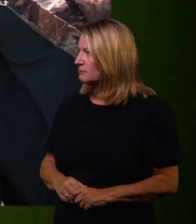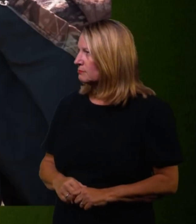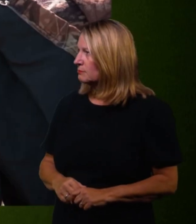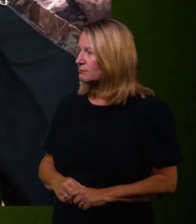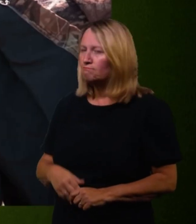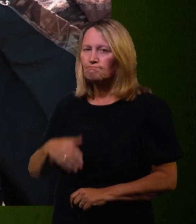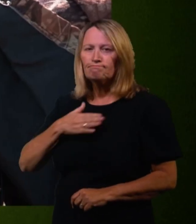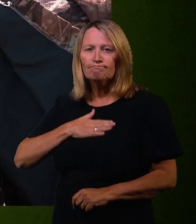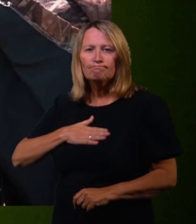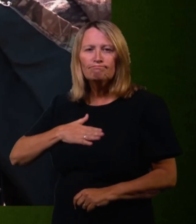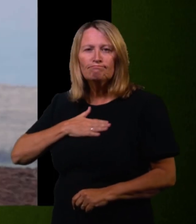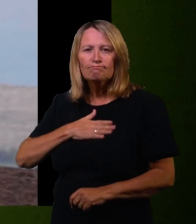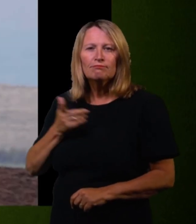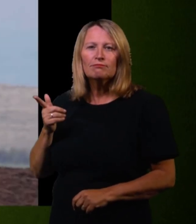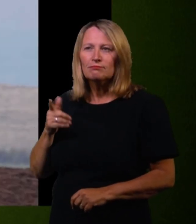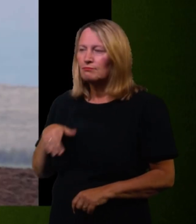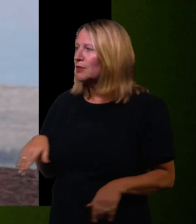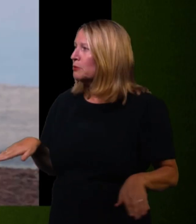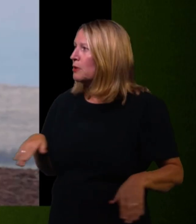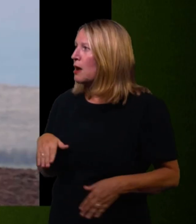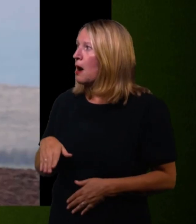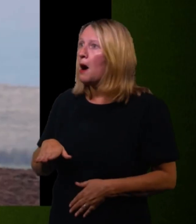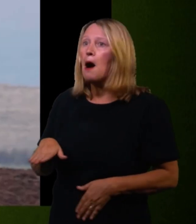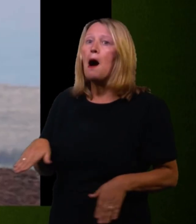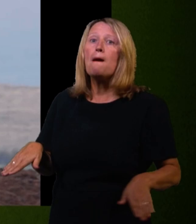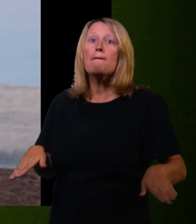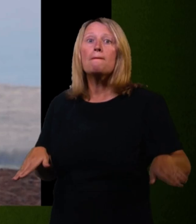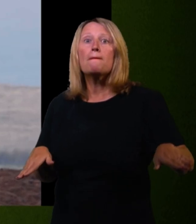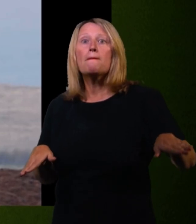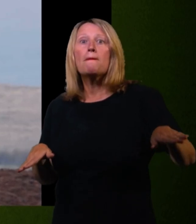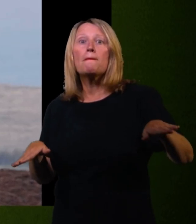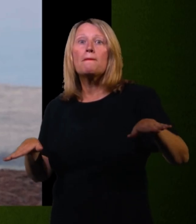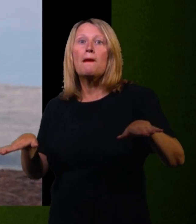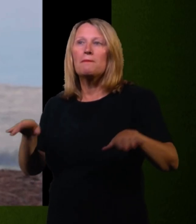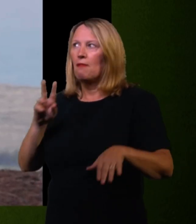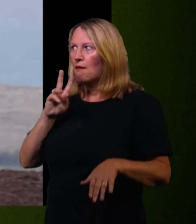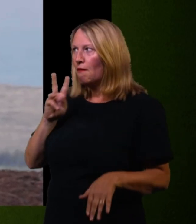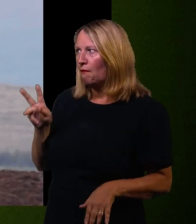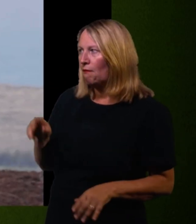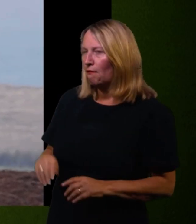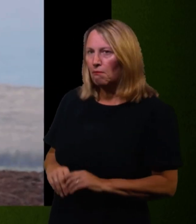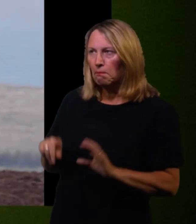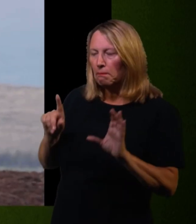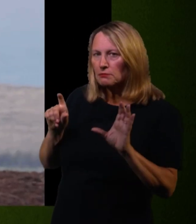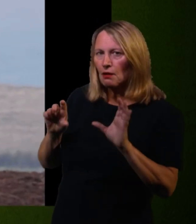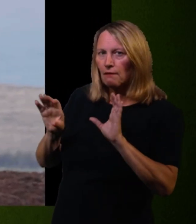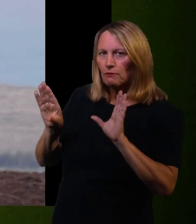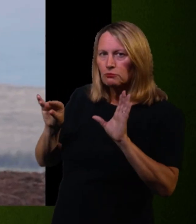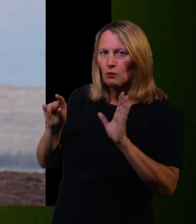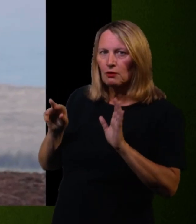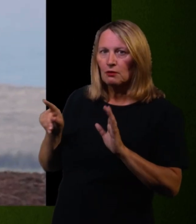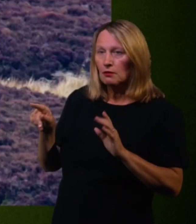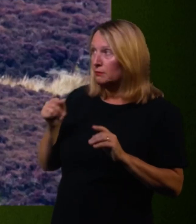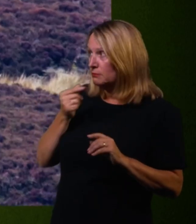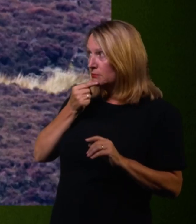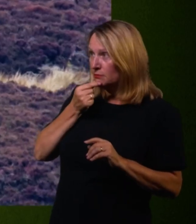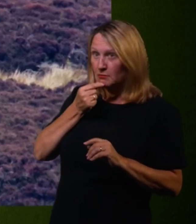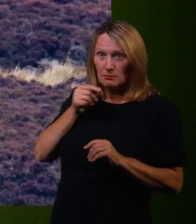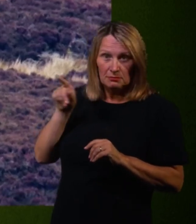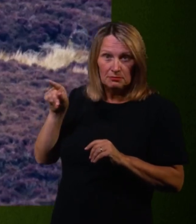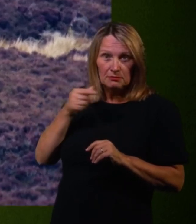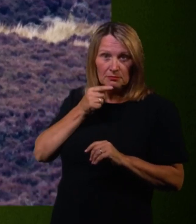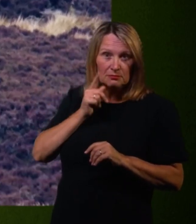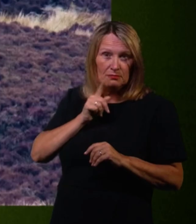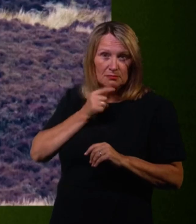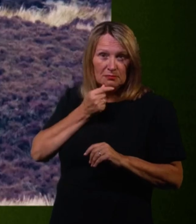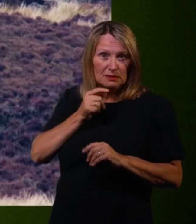He's going up and up. That is thrilling to see that. This male is a juvenile, and he hasn't yet